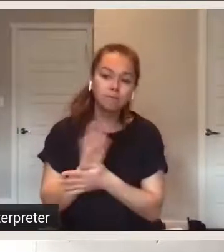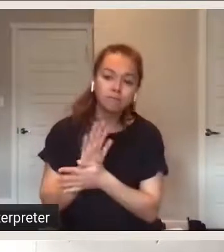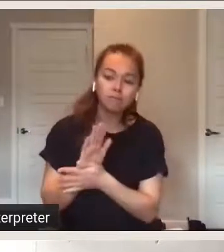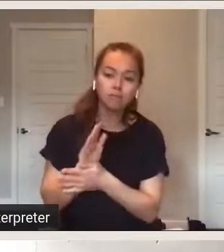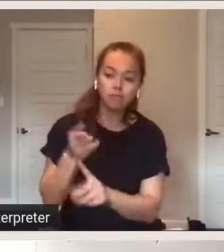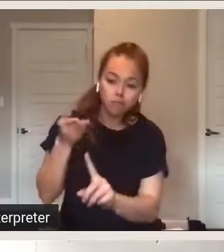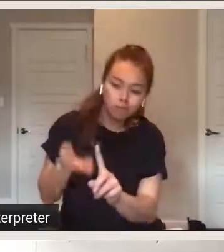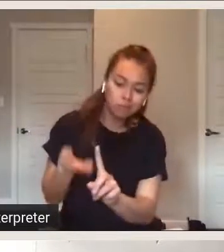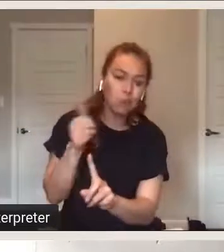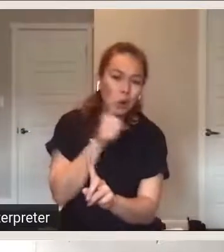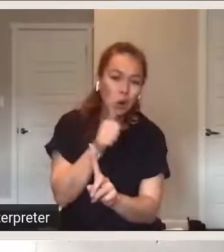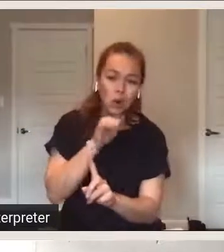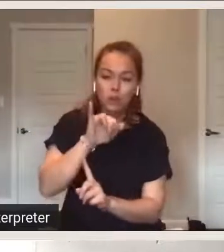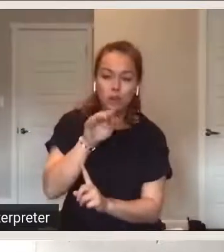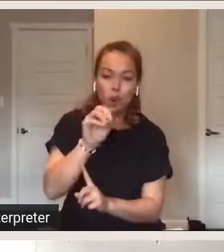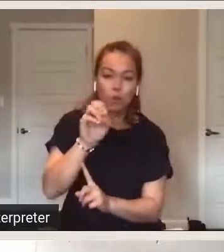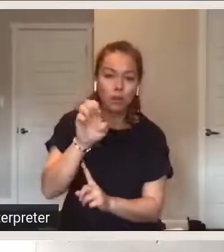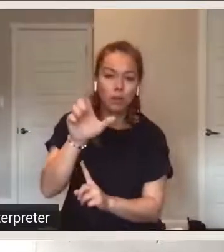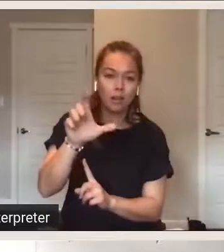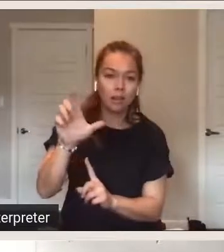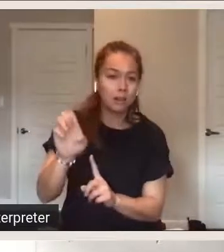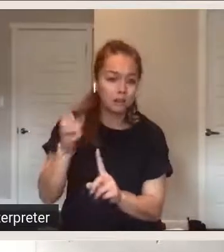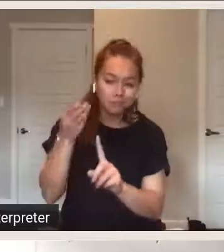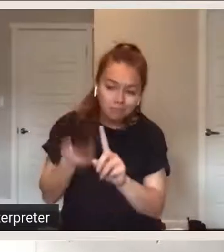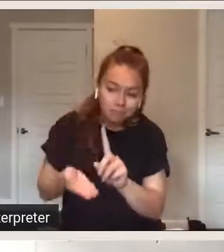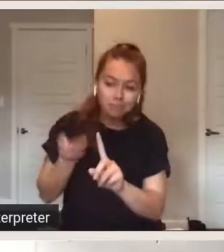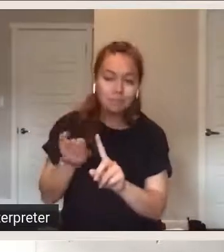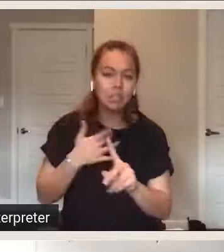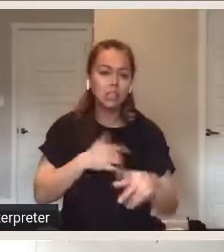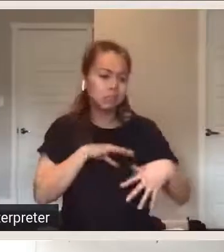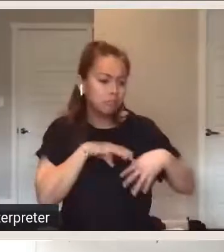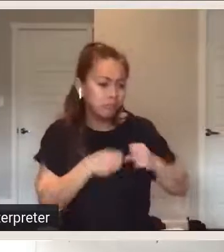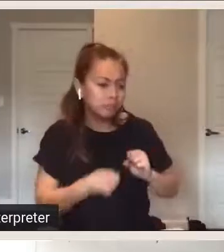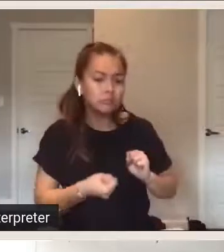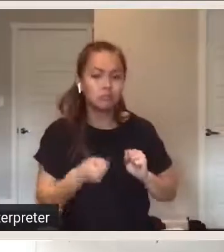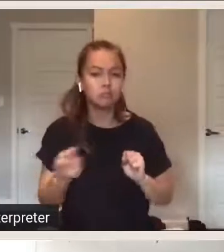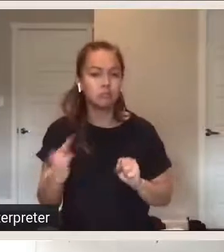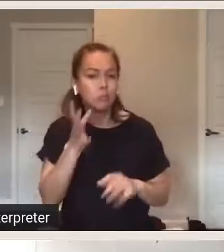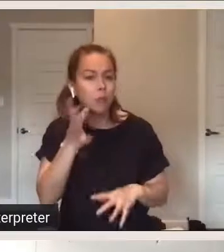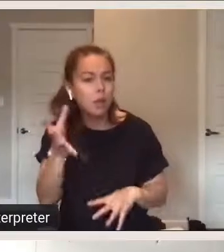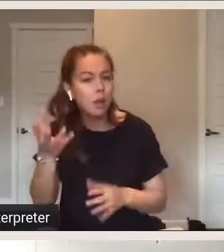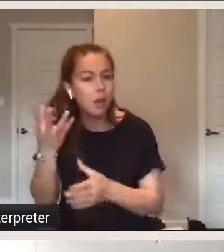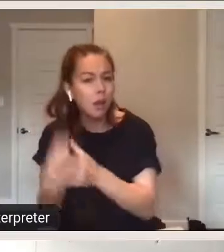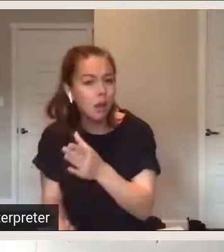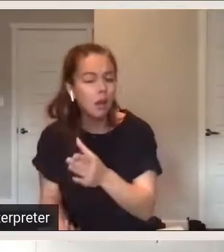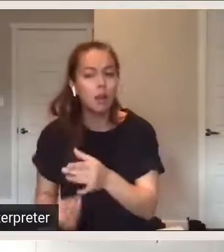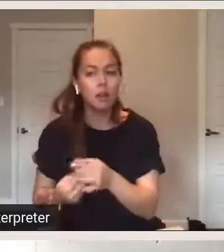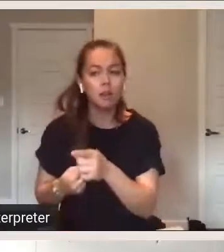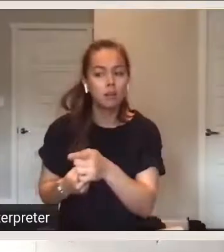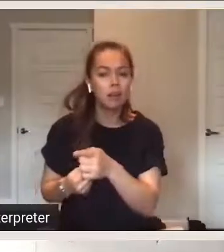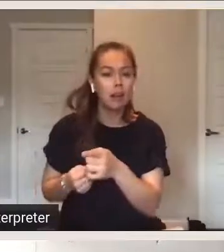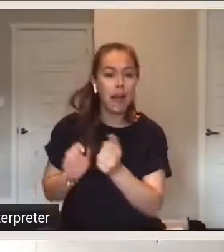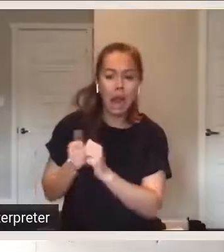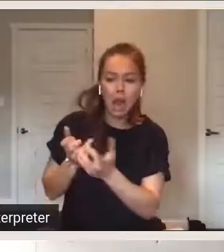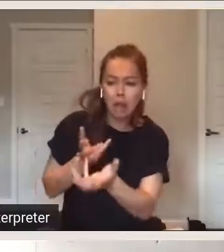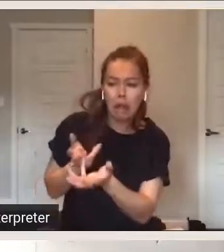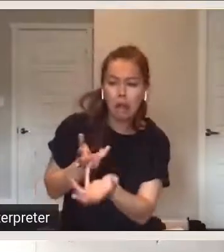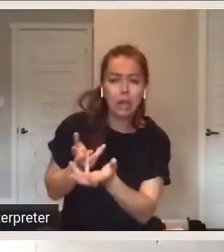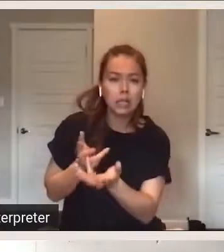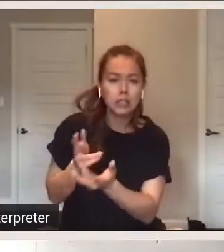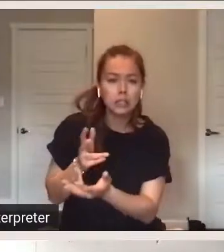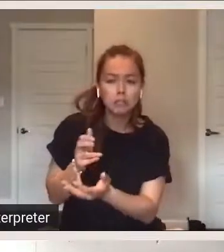process of navigating mourning the loss of her grandmother and the fearlessness that she has